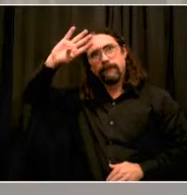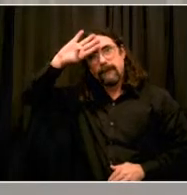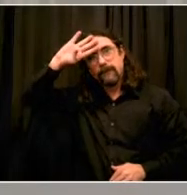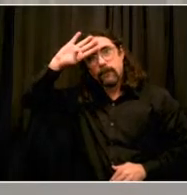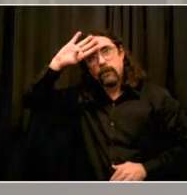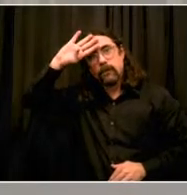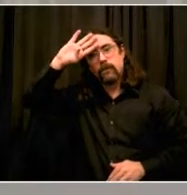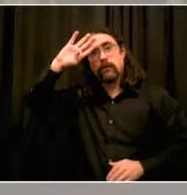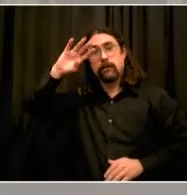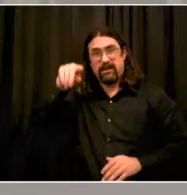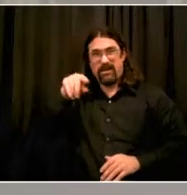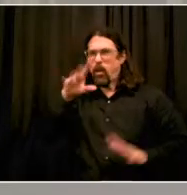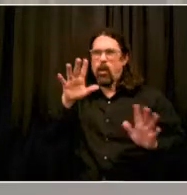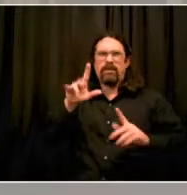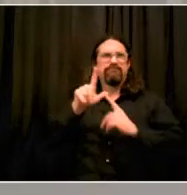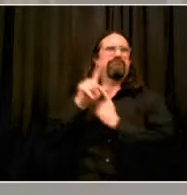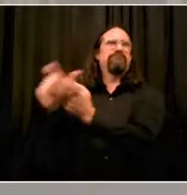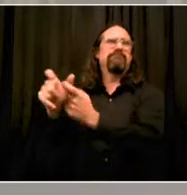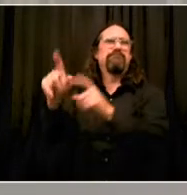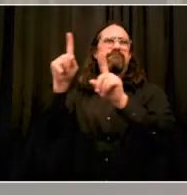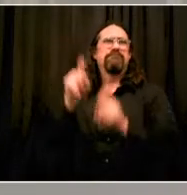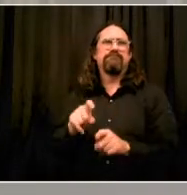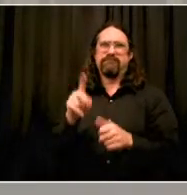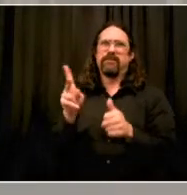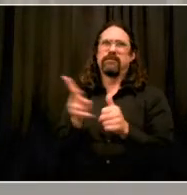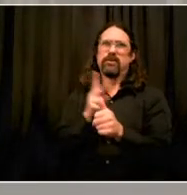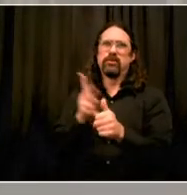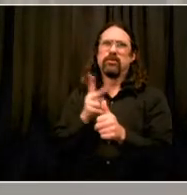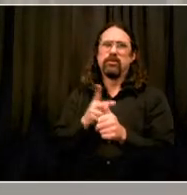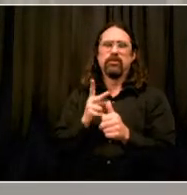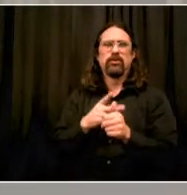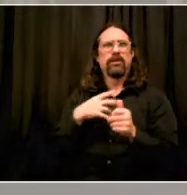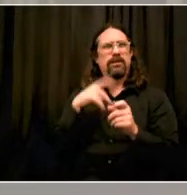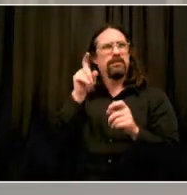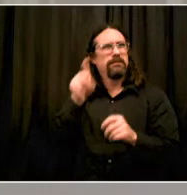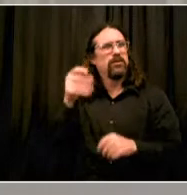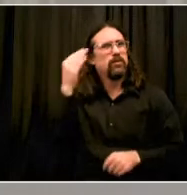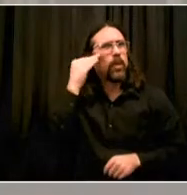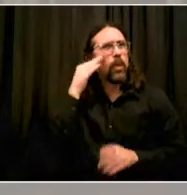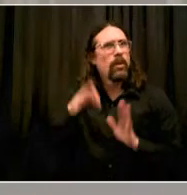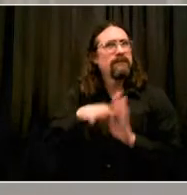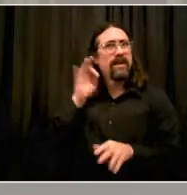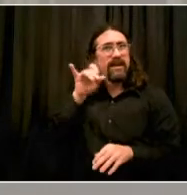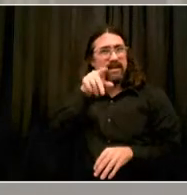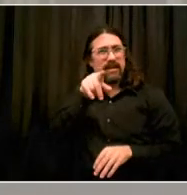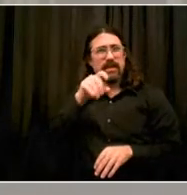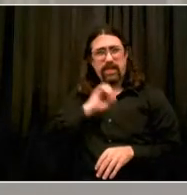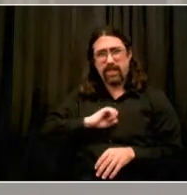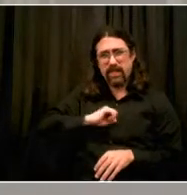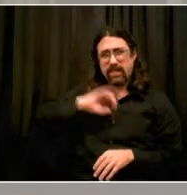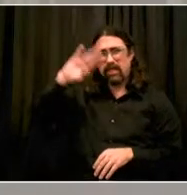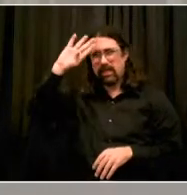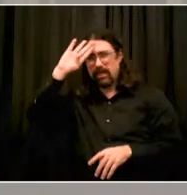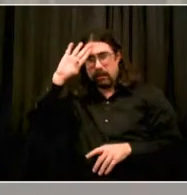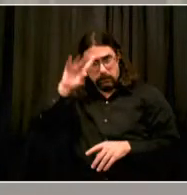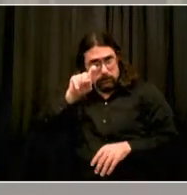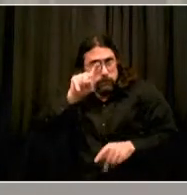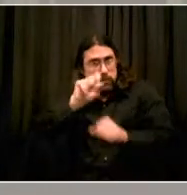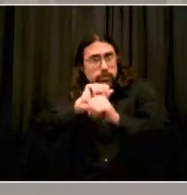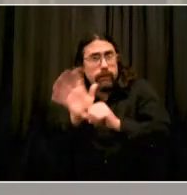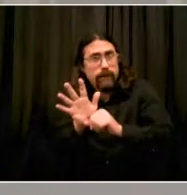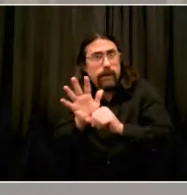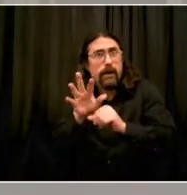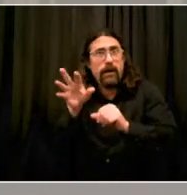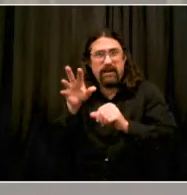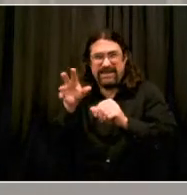understand who their close contacts were so that they can also quarantine. So to your specific question itself, they